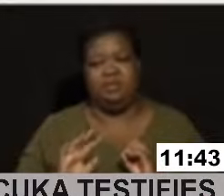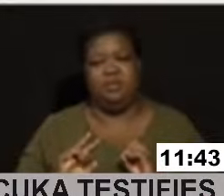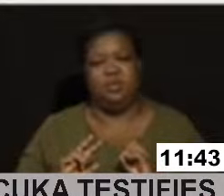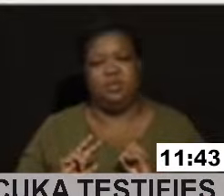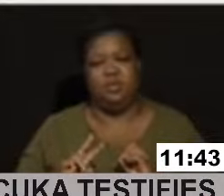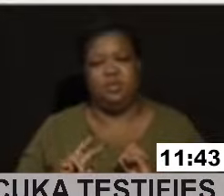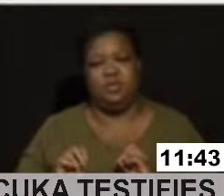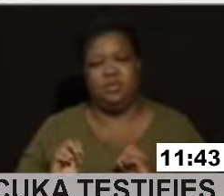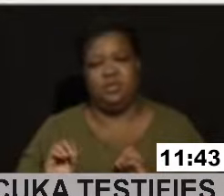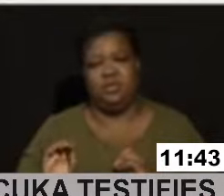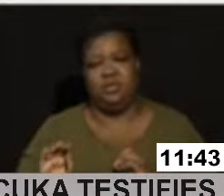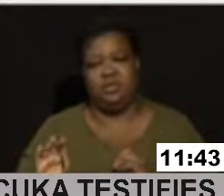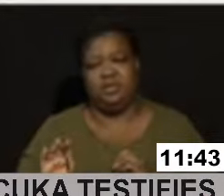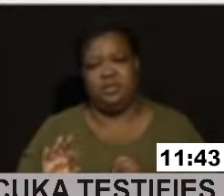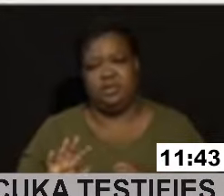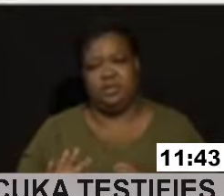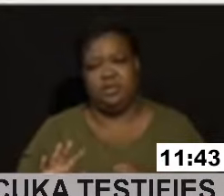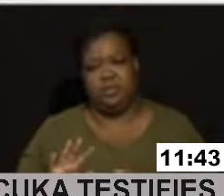2003.